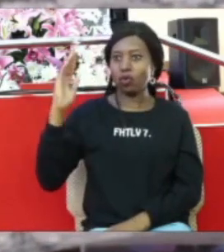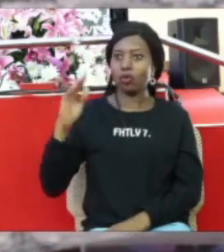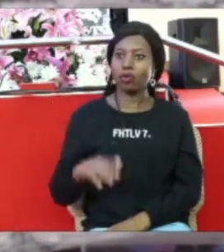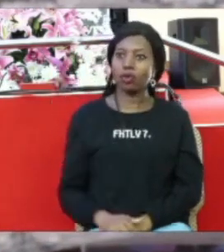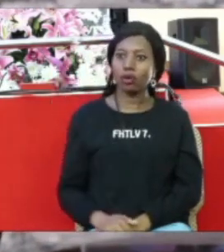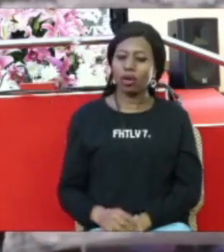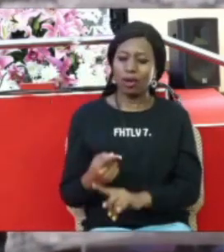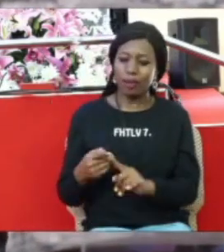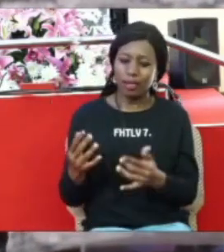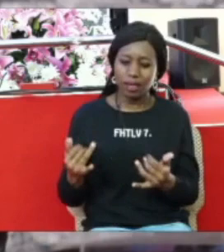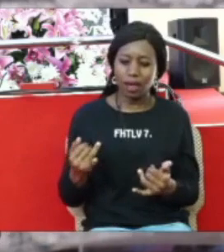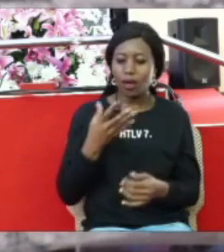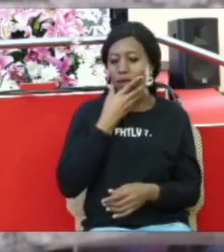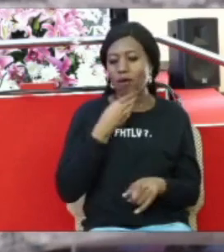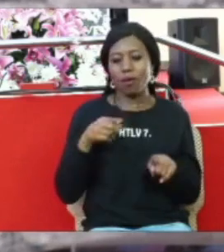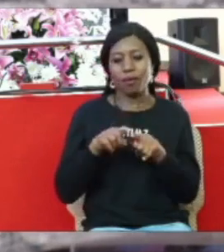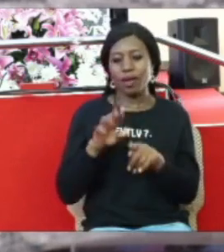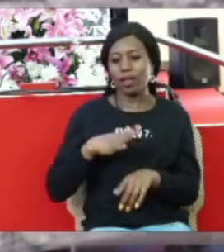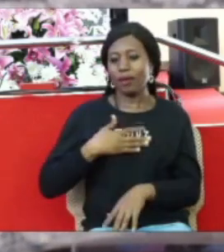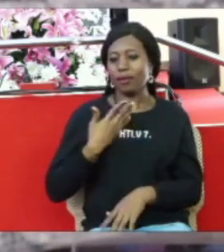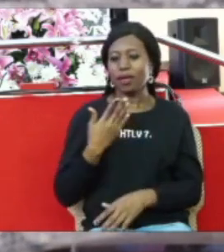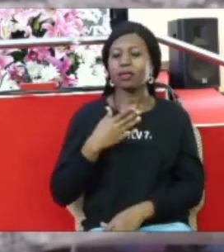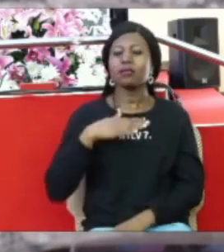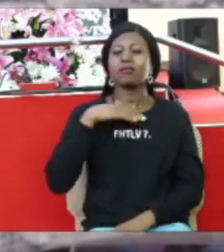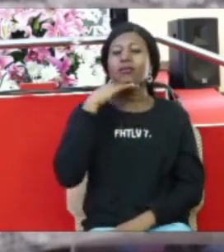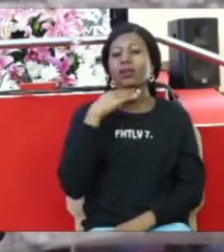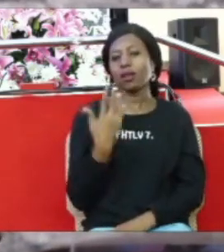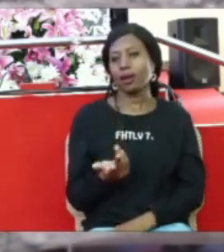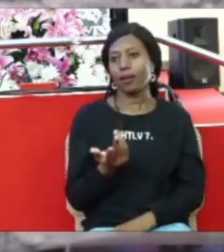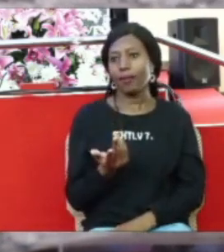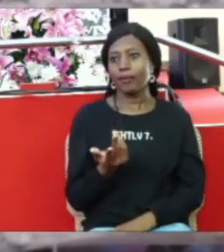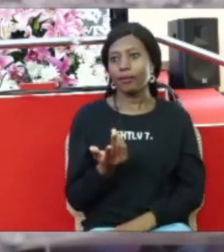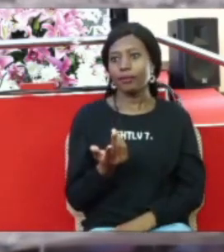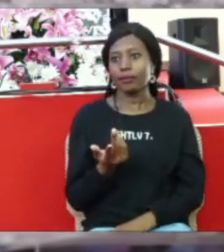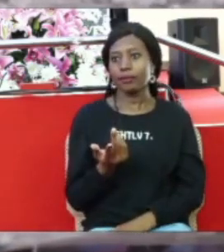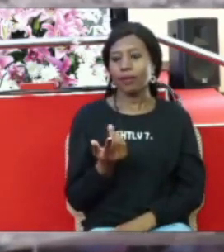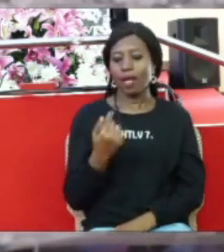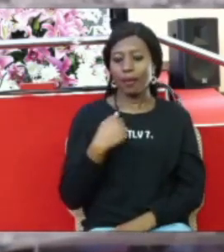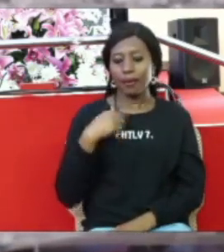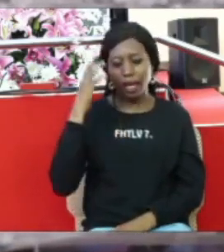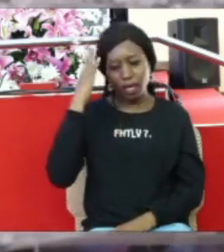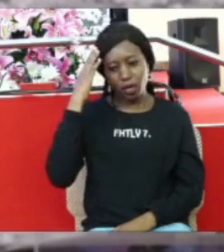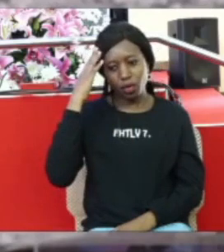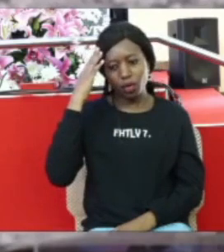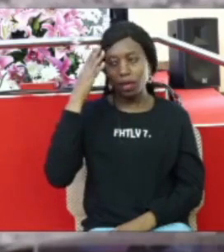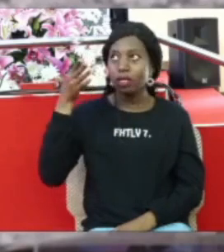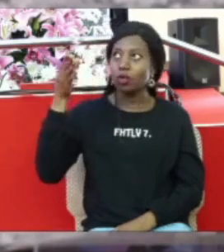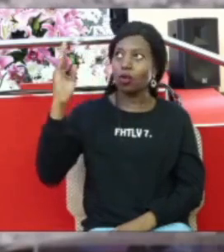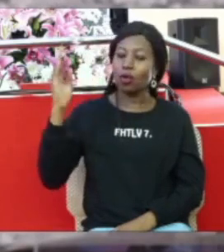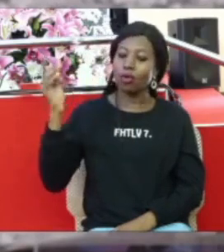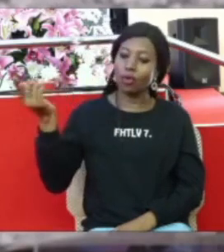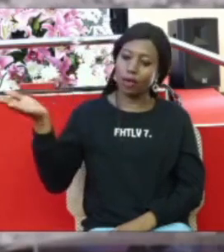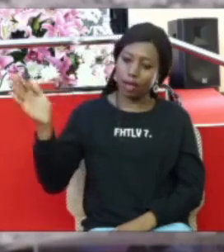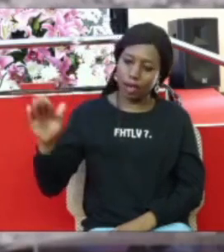dead. No, I'm the resurrection. Yes, I know he will appear then. But right now my brother is dead.